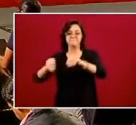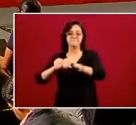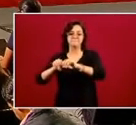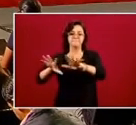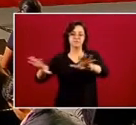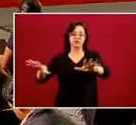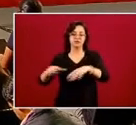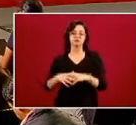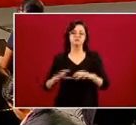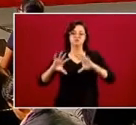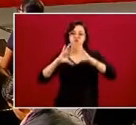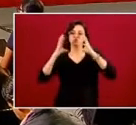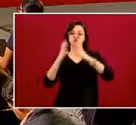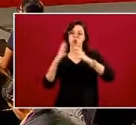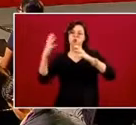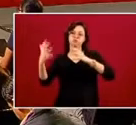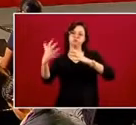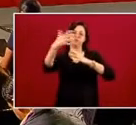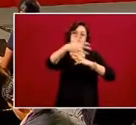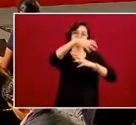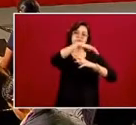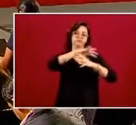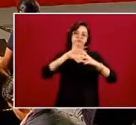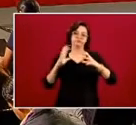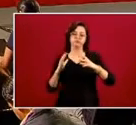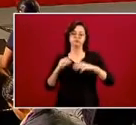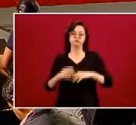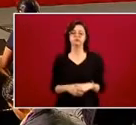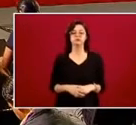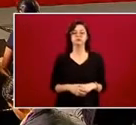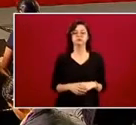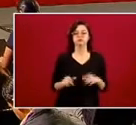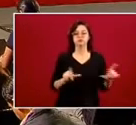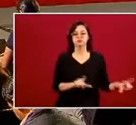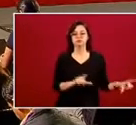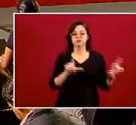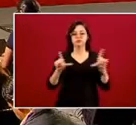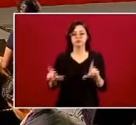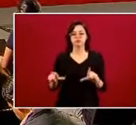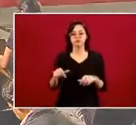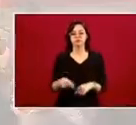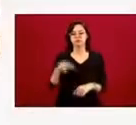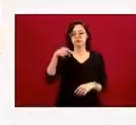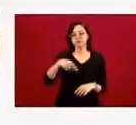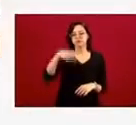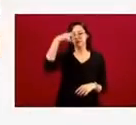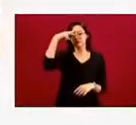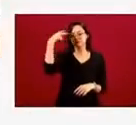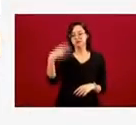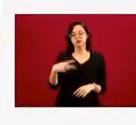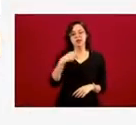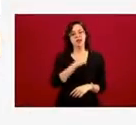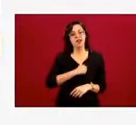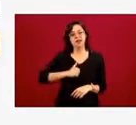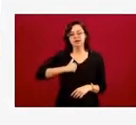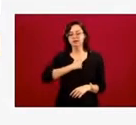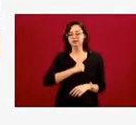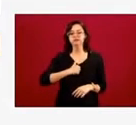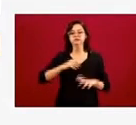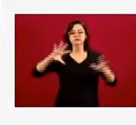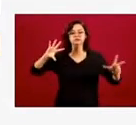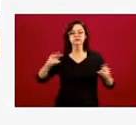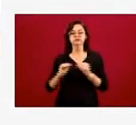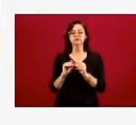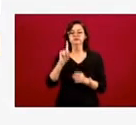have, the number of infected cases will continue to rise. Talking specifically about Mexico, we have